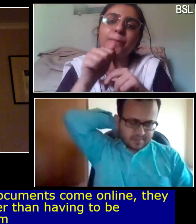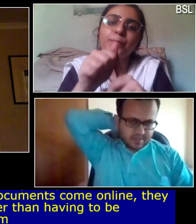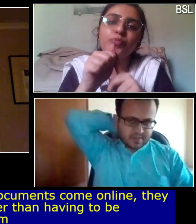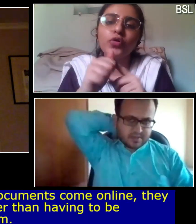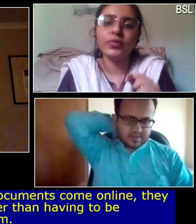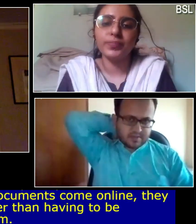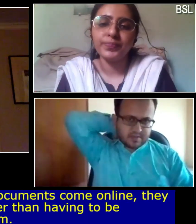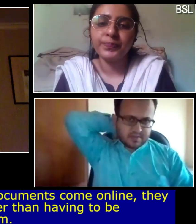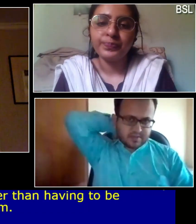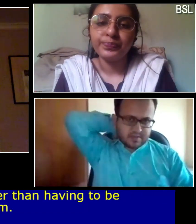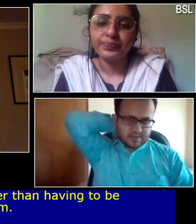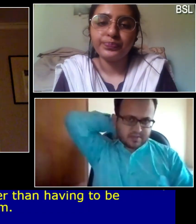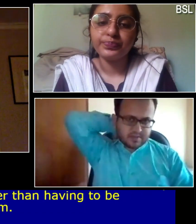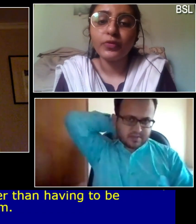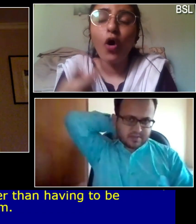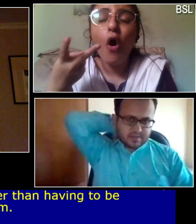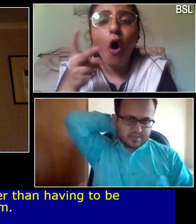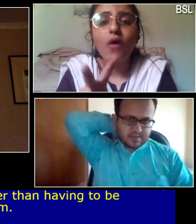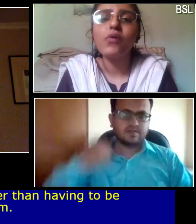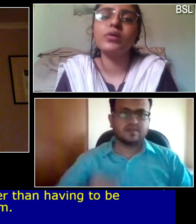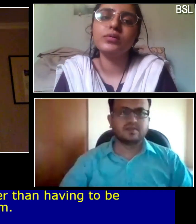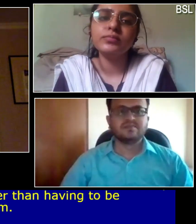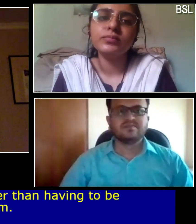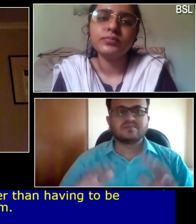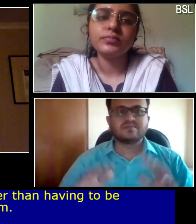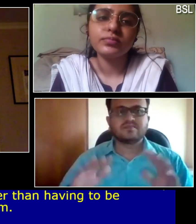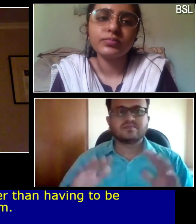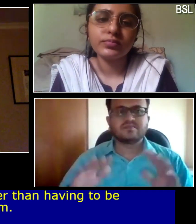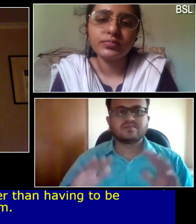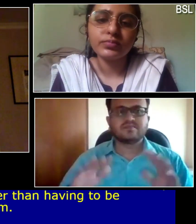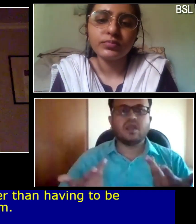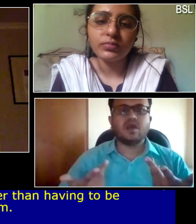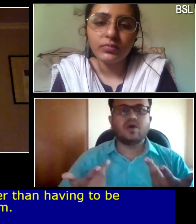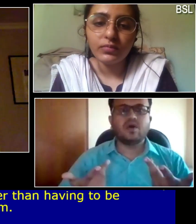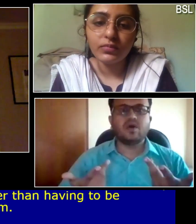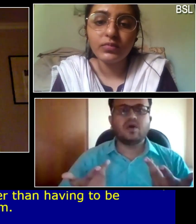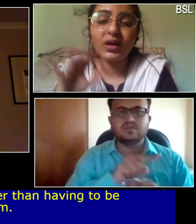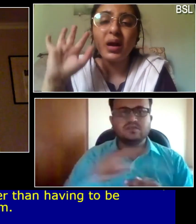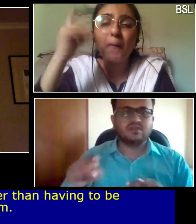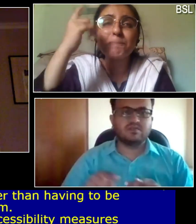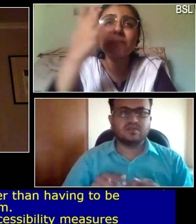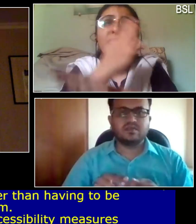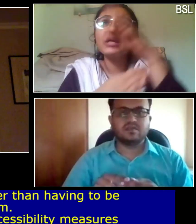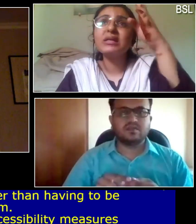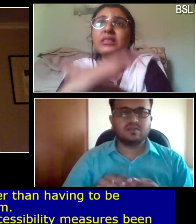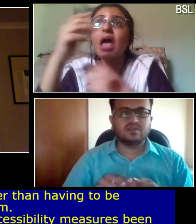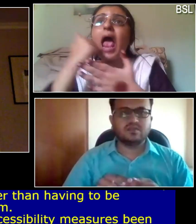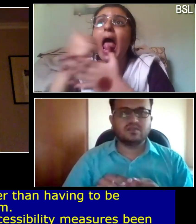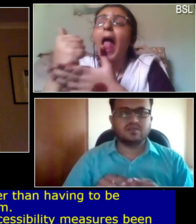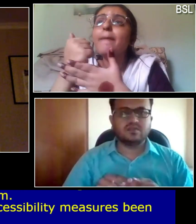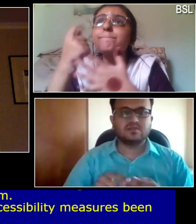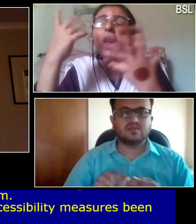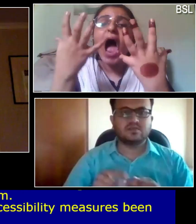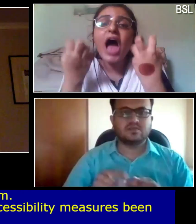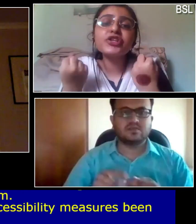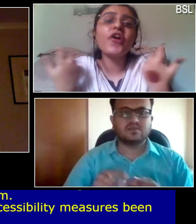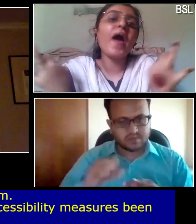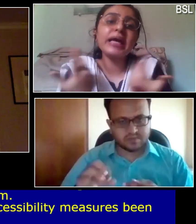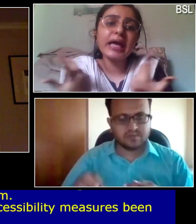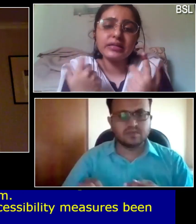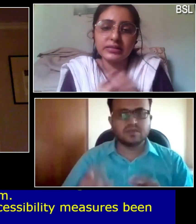how have some of these accessibility measures been achieved? Well, council section